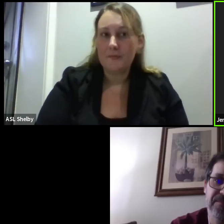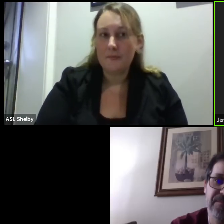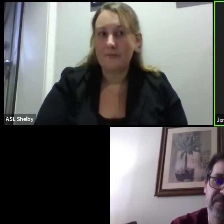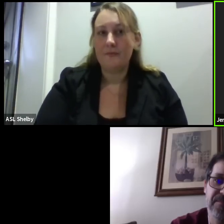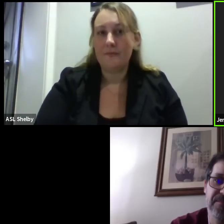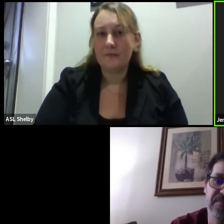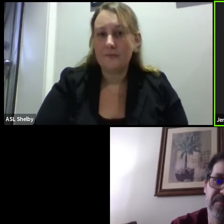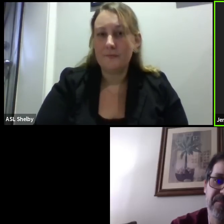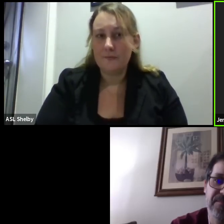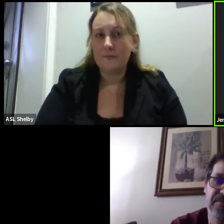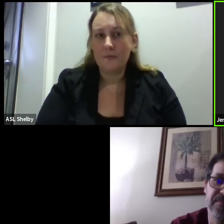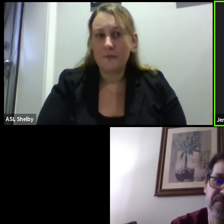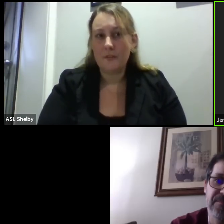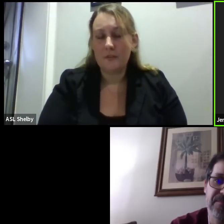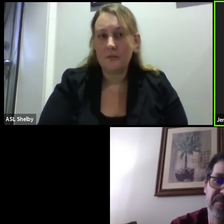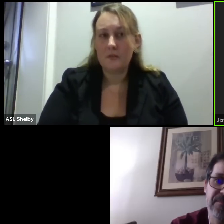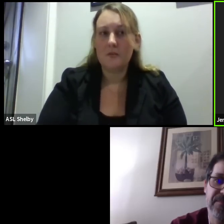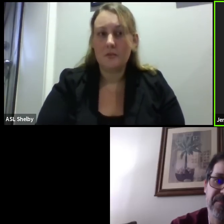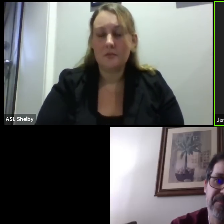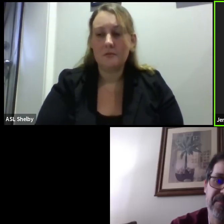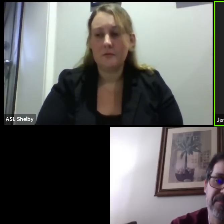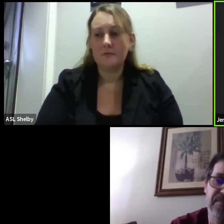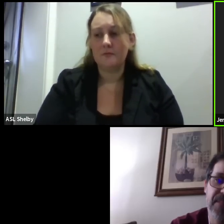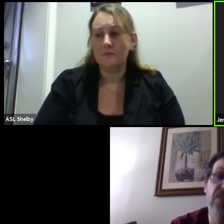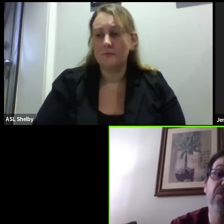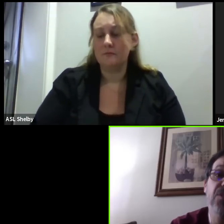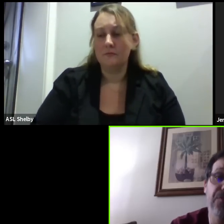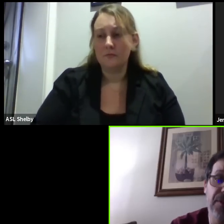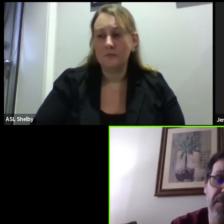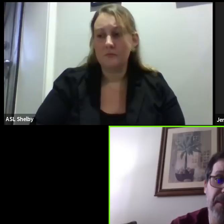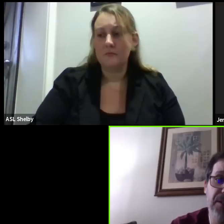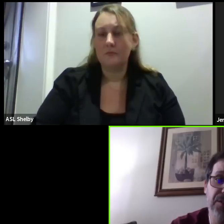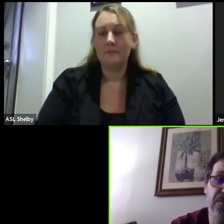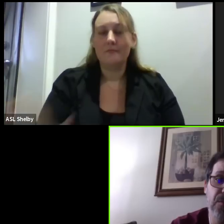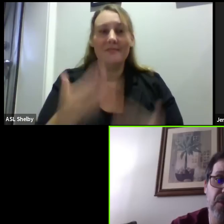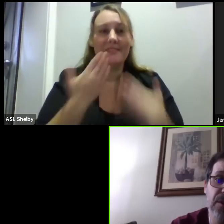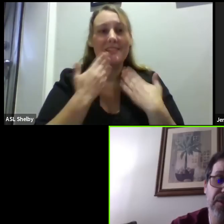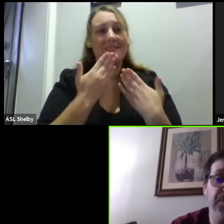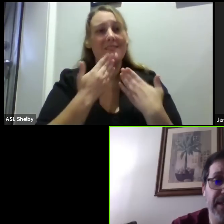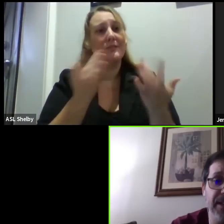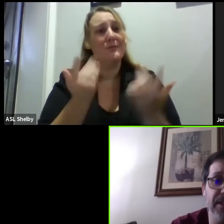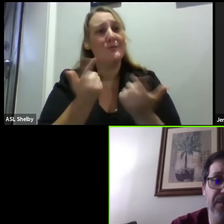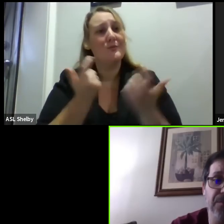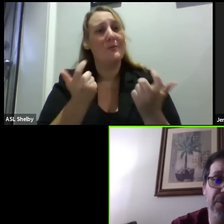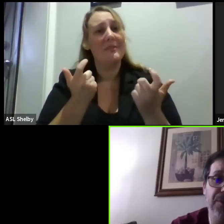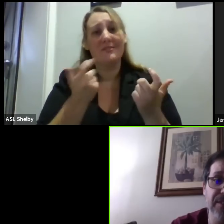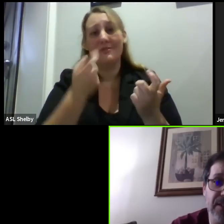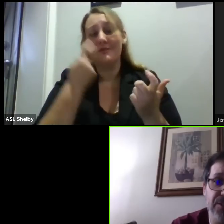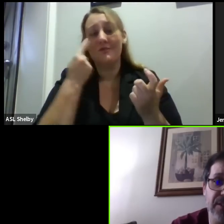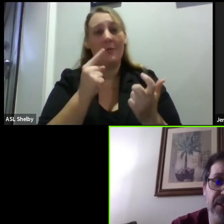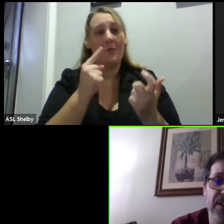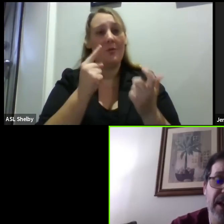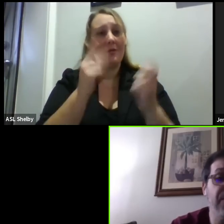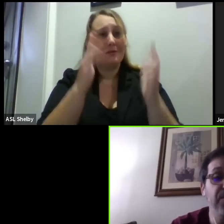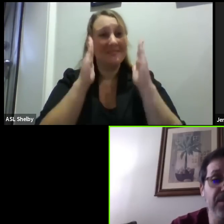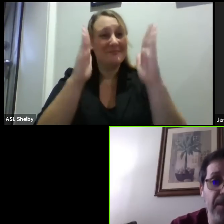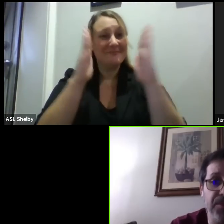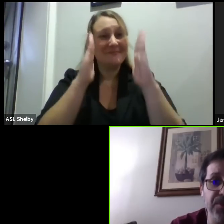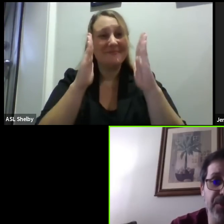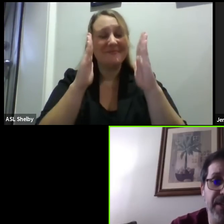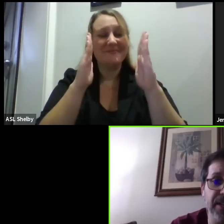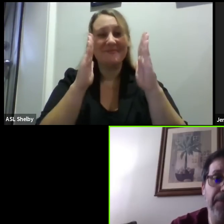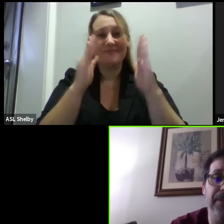que es despenalizar el sexo servicio en el estado de Nueva York. Thank you so very much for tuning in, for your attention, and for